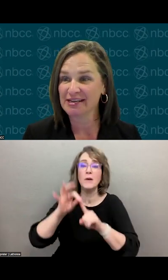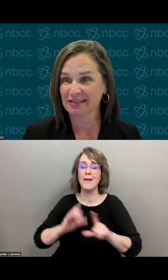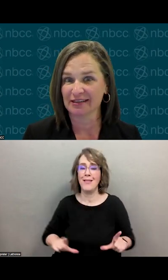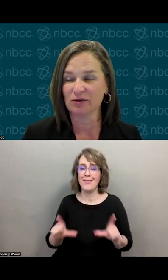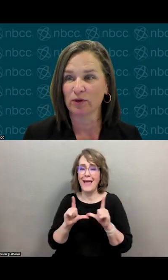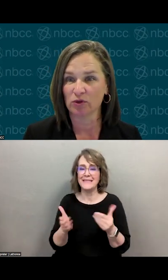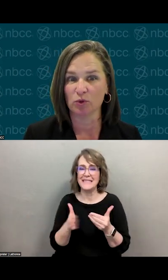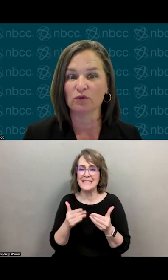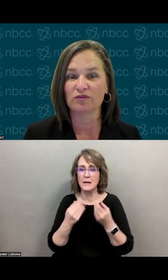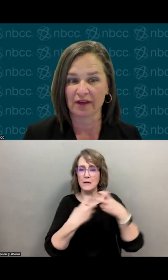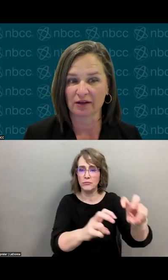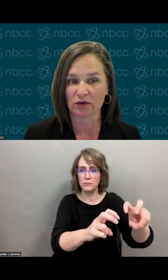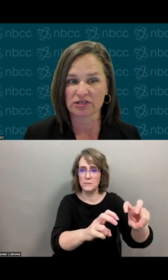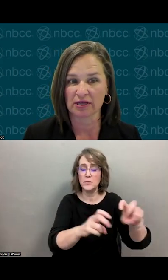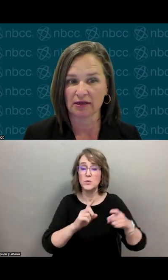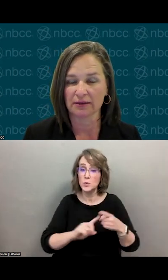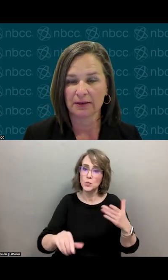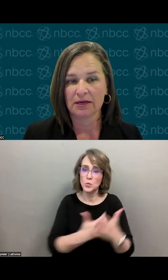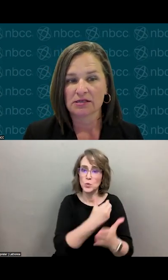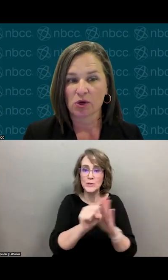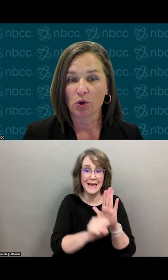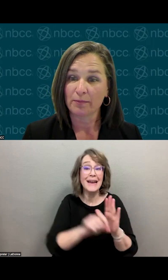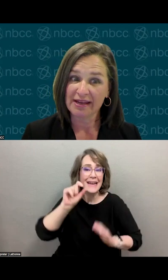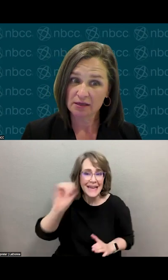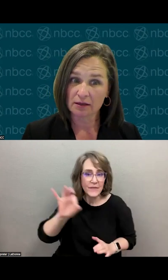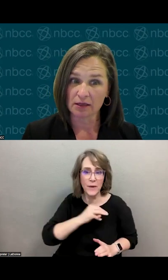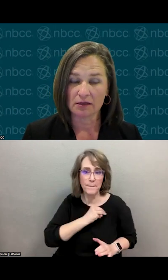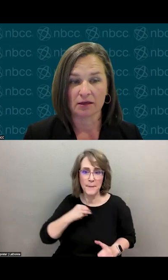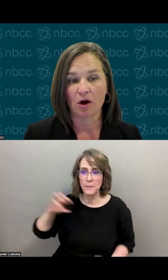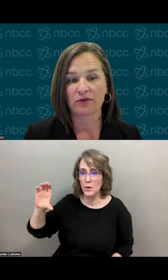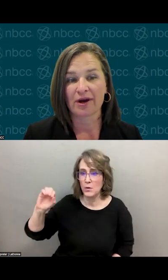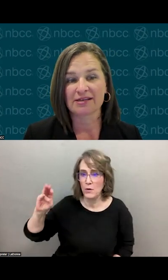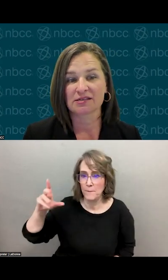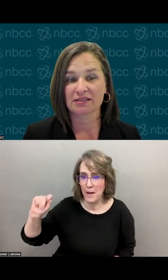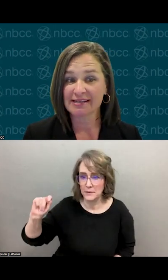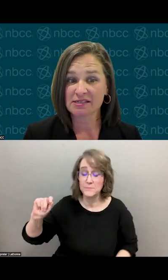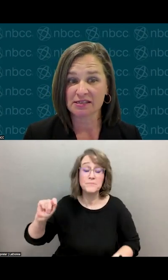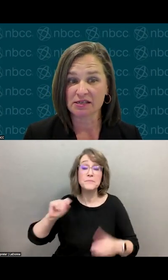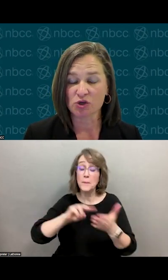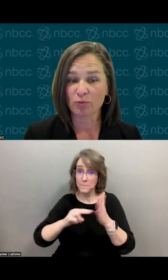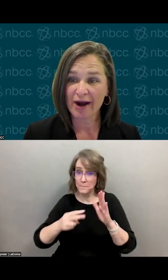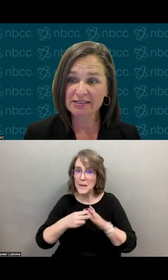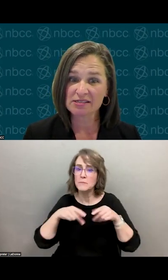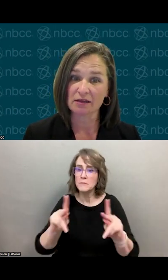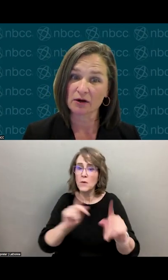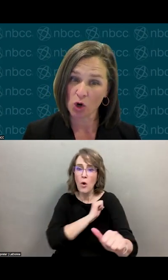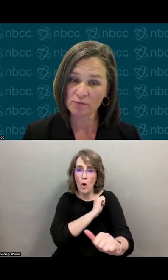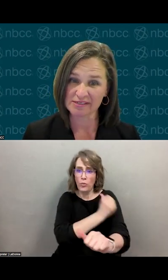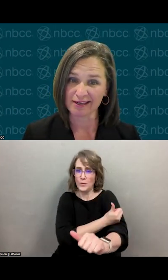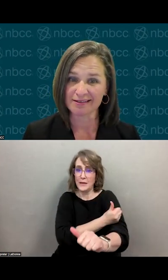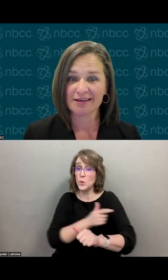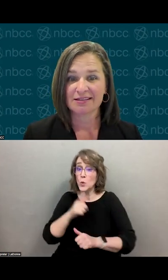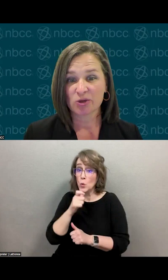very easily when you move to that other state. So basically, it authorizes licensees who practice in their